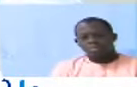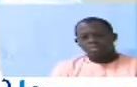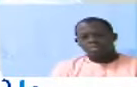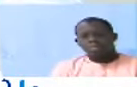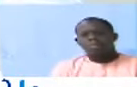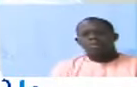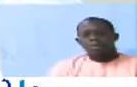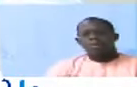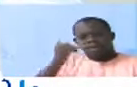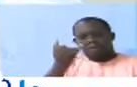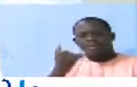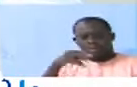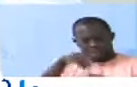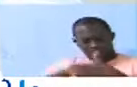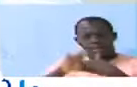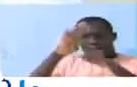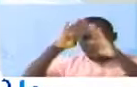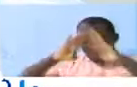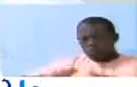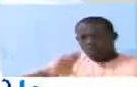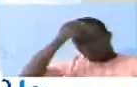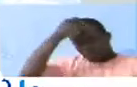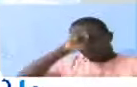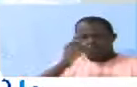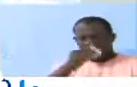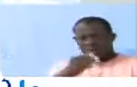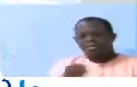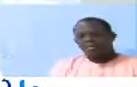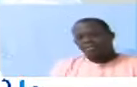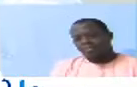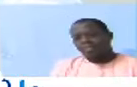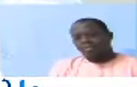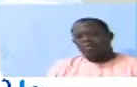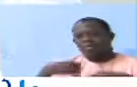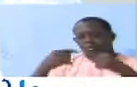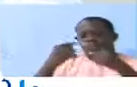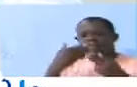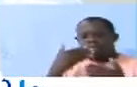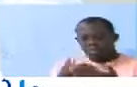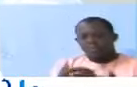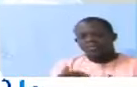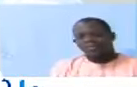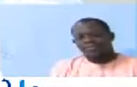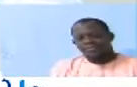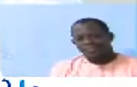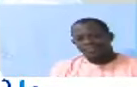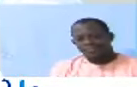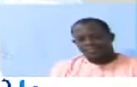Yes, inside the station there. Proceed. Tenten.